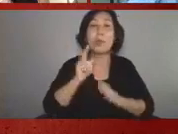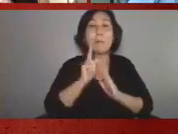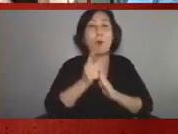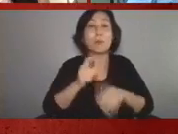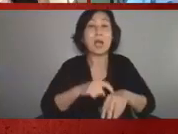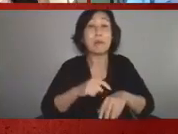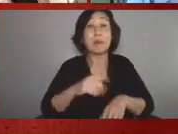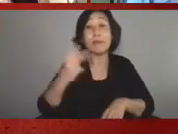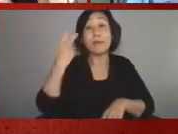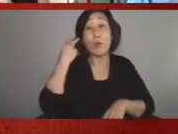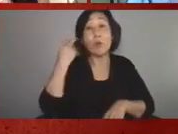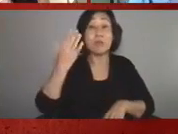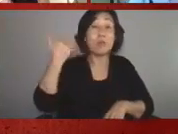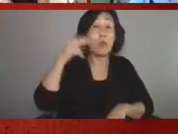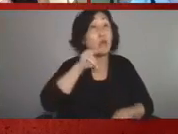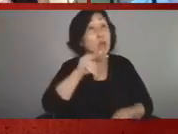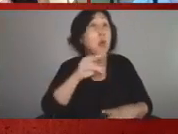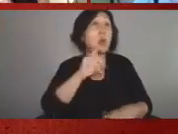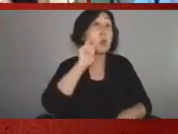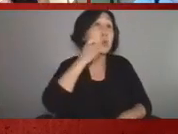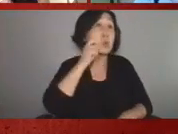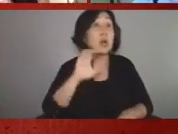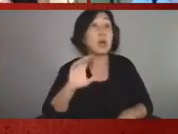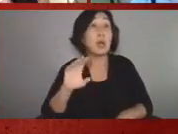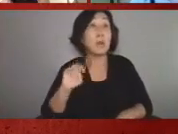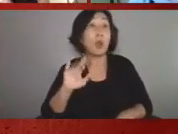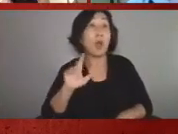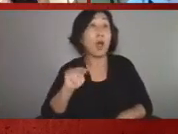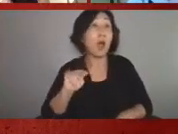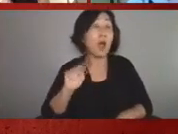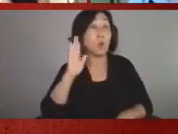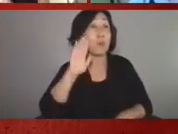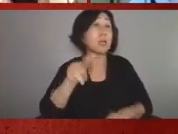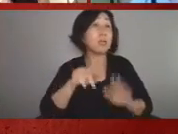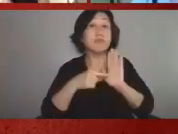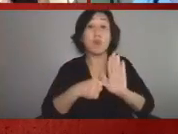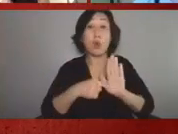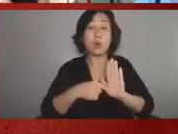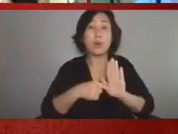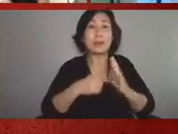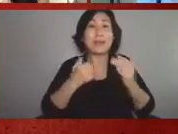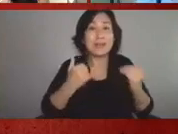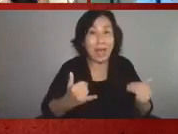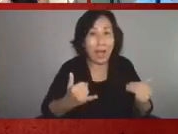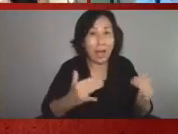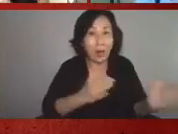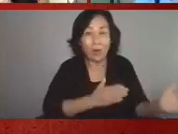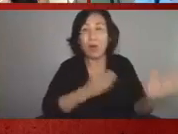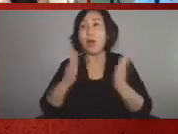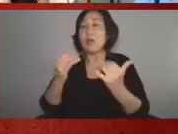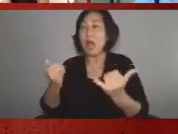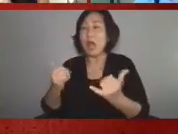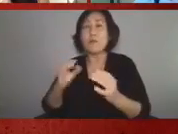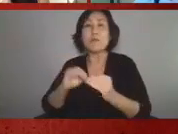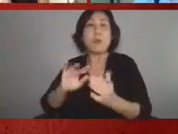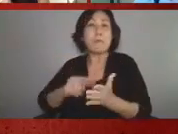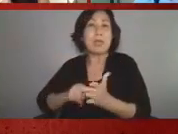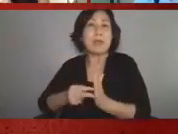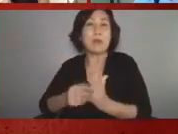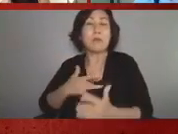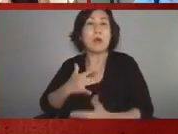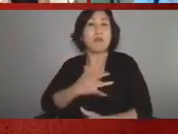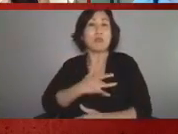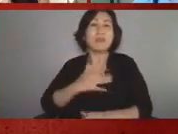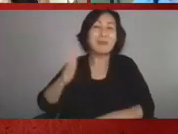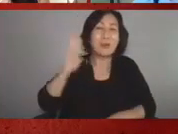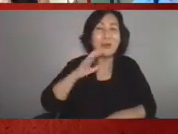oh, cool, Mulan's coming out. Now I look back on it, and that the meaning is so much more to me because you know back then I was like a punk